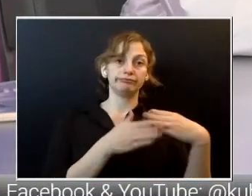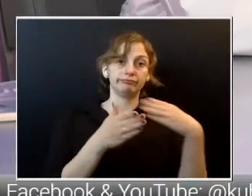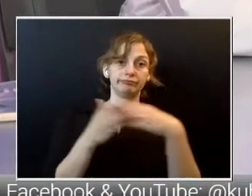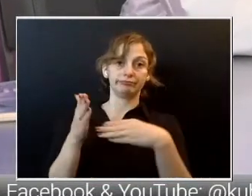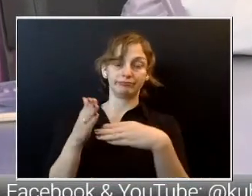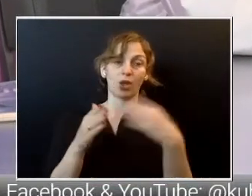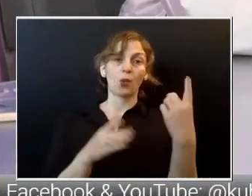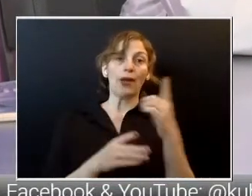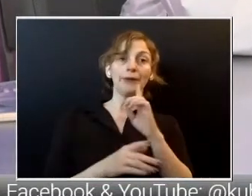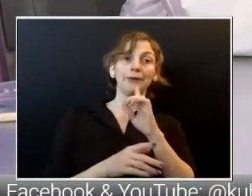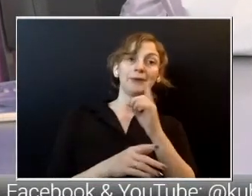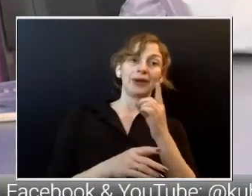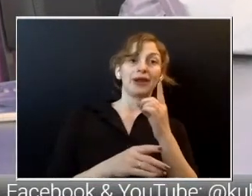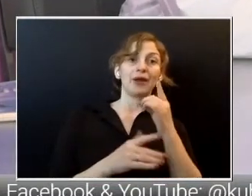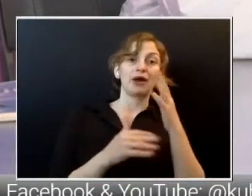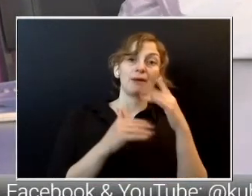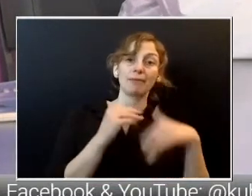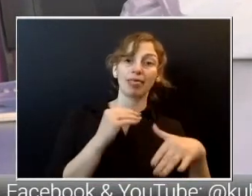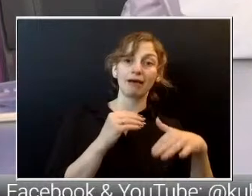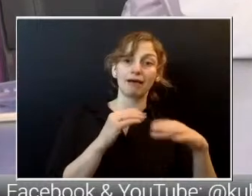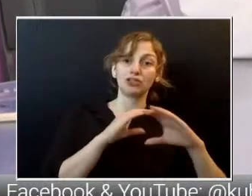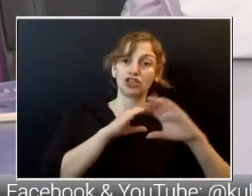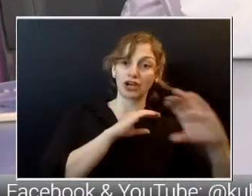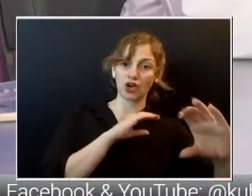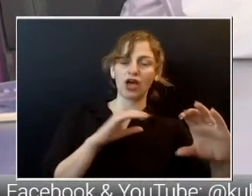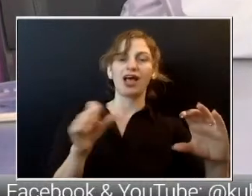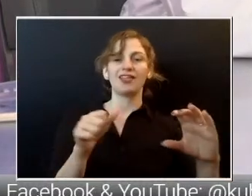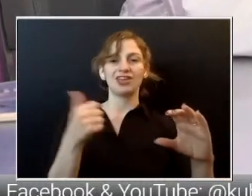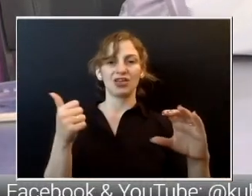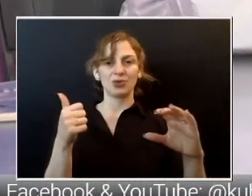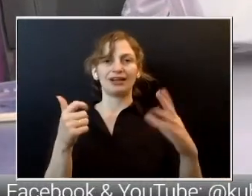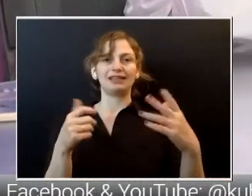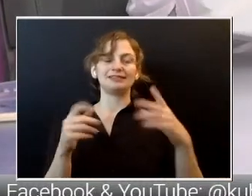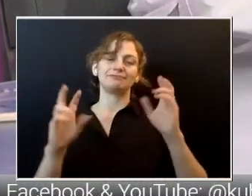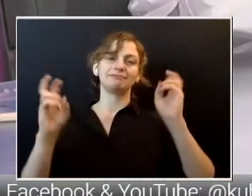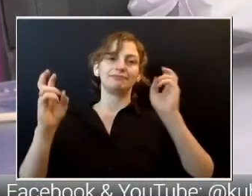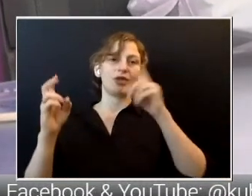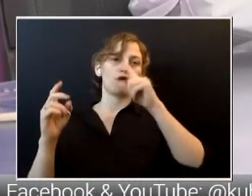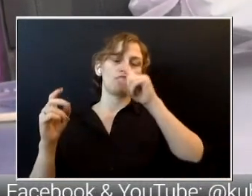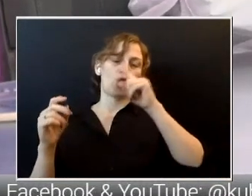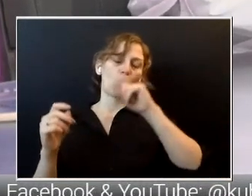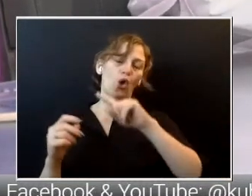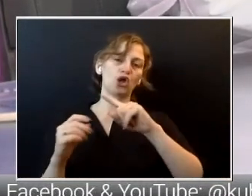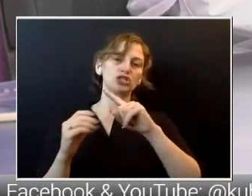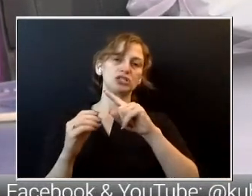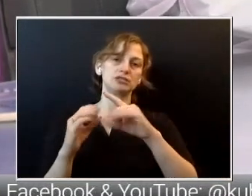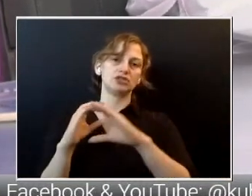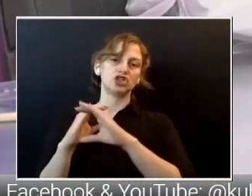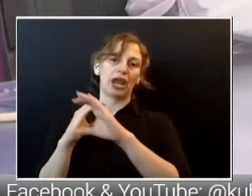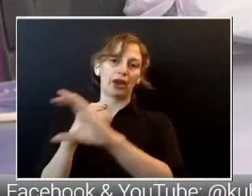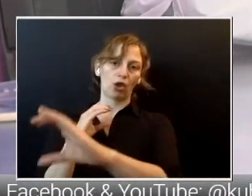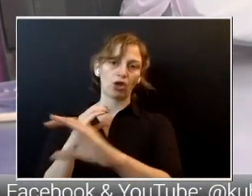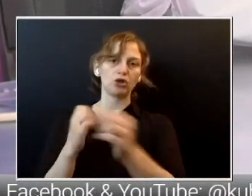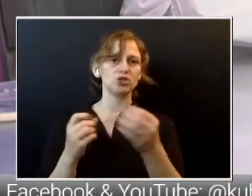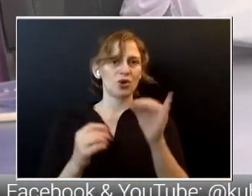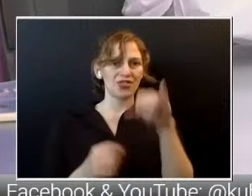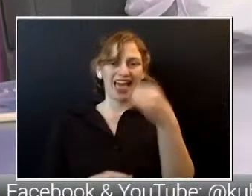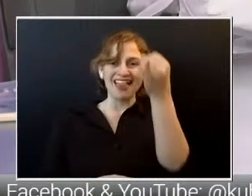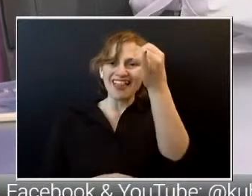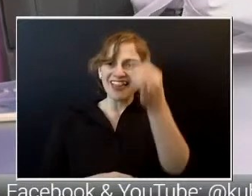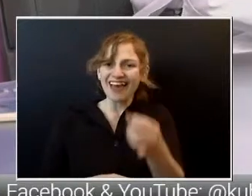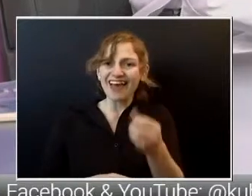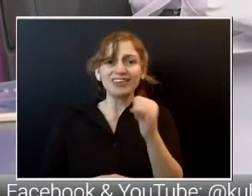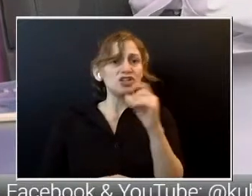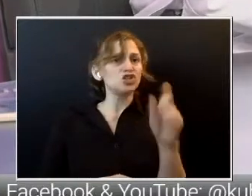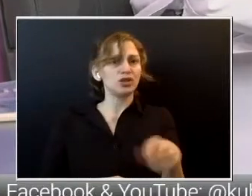what we call false channel. So there shouldn't be a line there? Shouldn't be a line. So you see that and you think, oh my gosh, aortic dissection. Right. So this